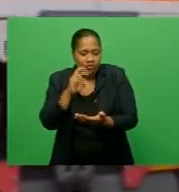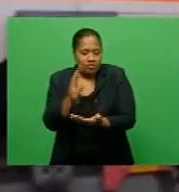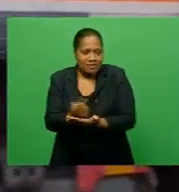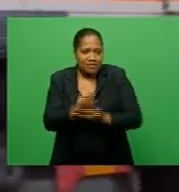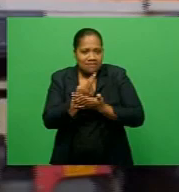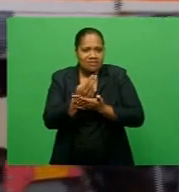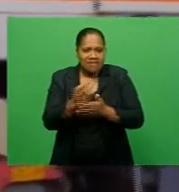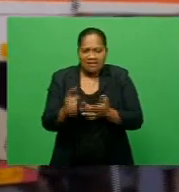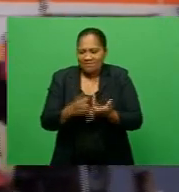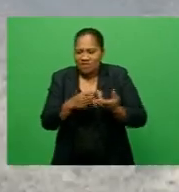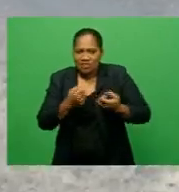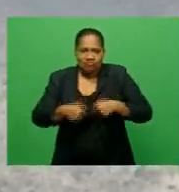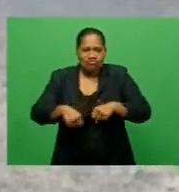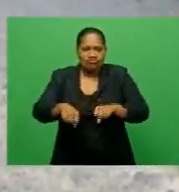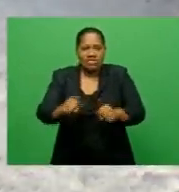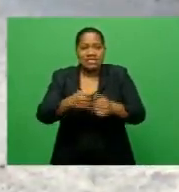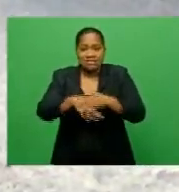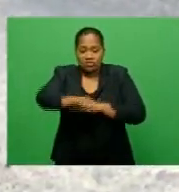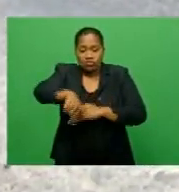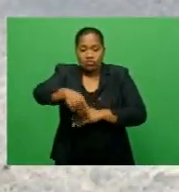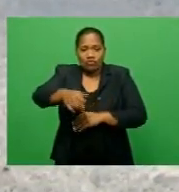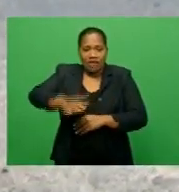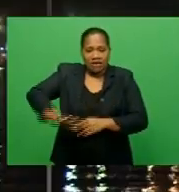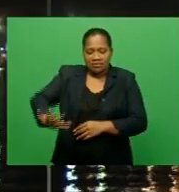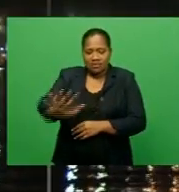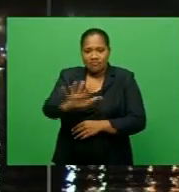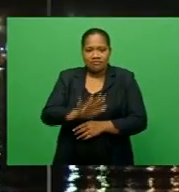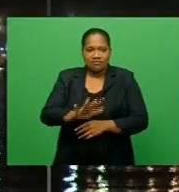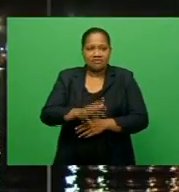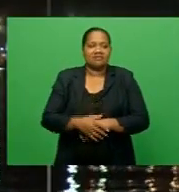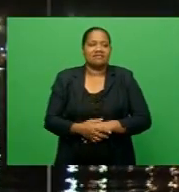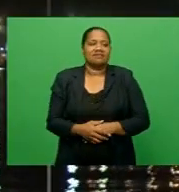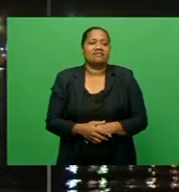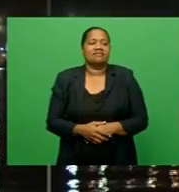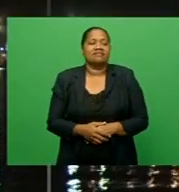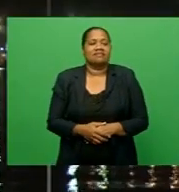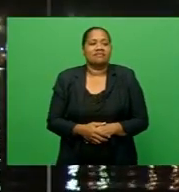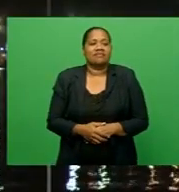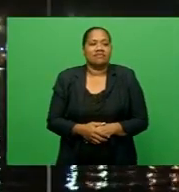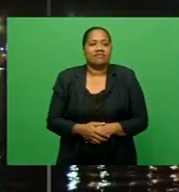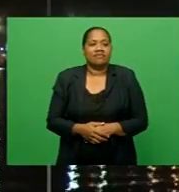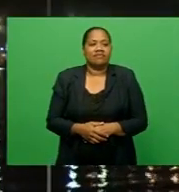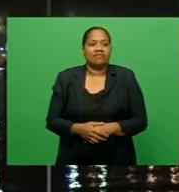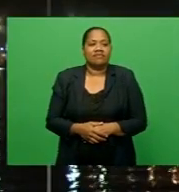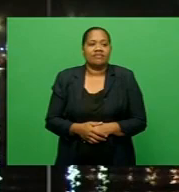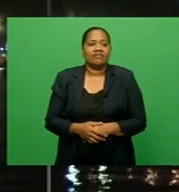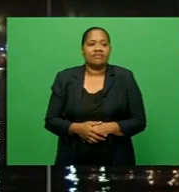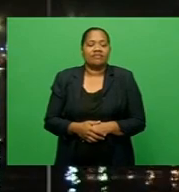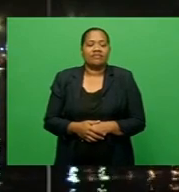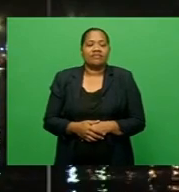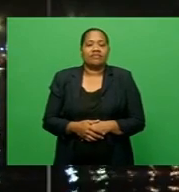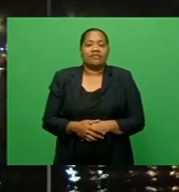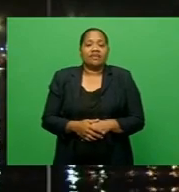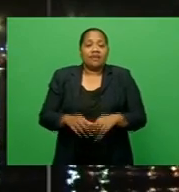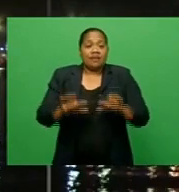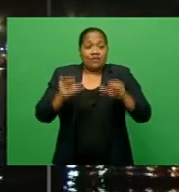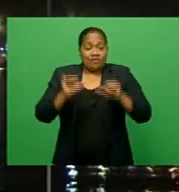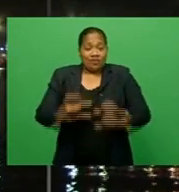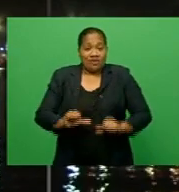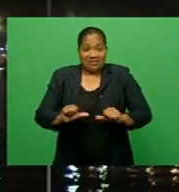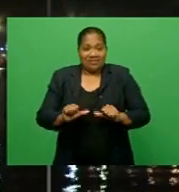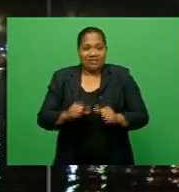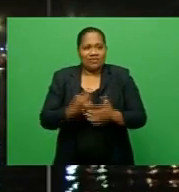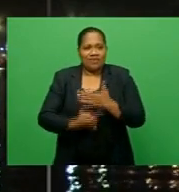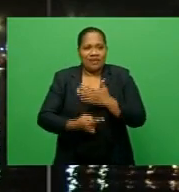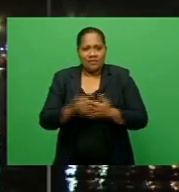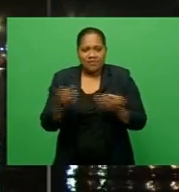Suva area. Kritika Kumar, FBC News. President Major General retired Chiochi Kundrote has encouraged the Fiji